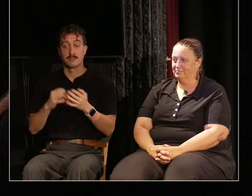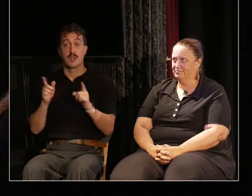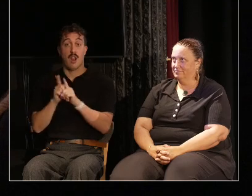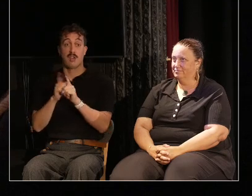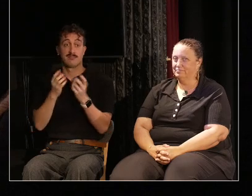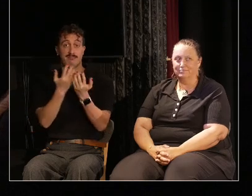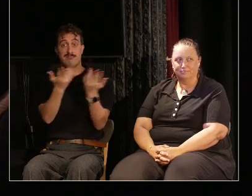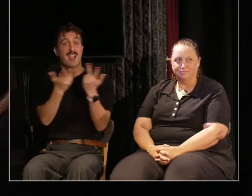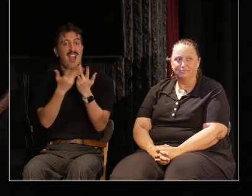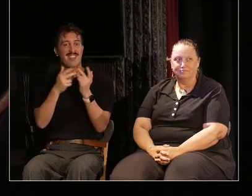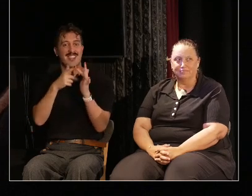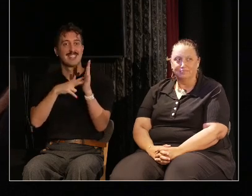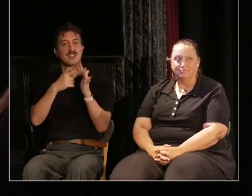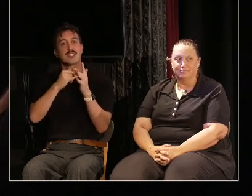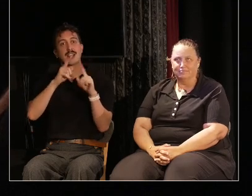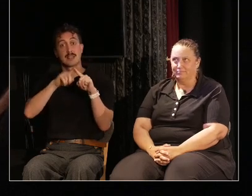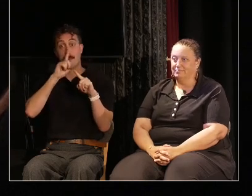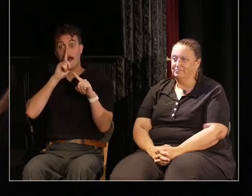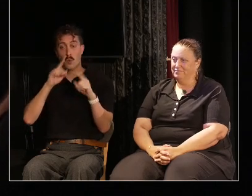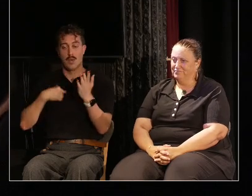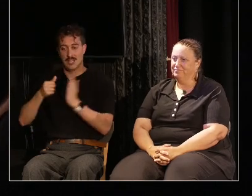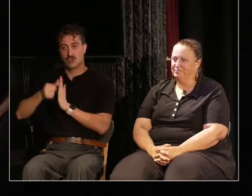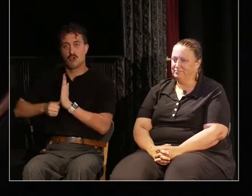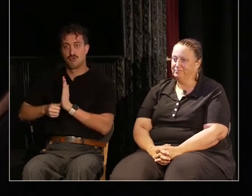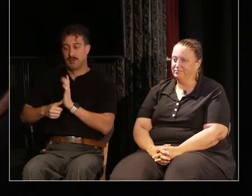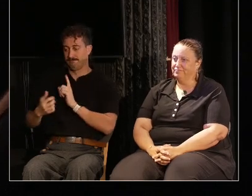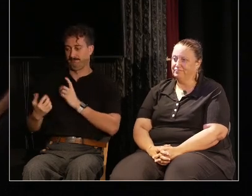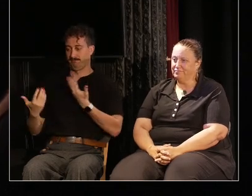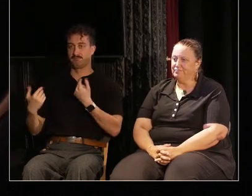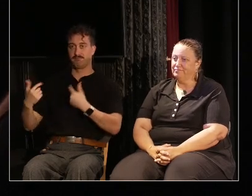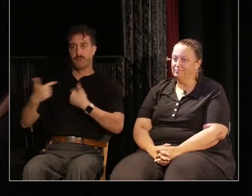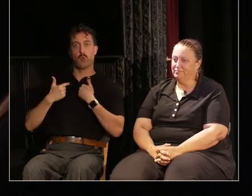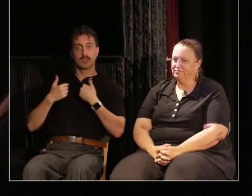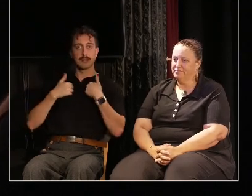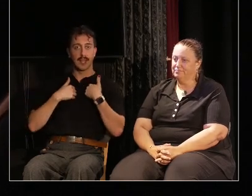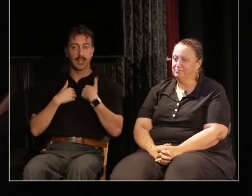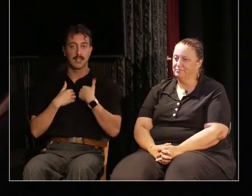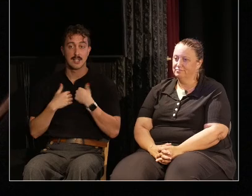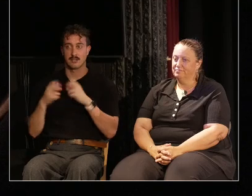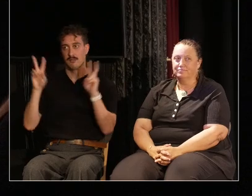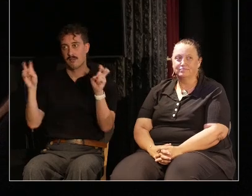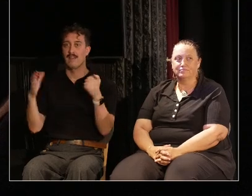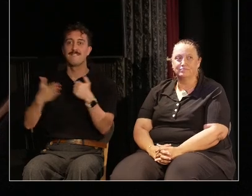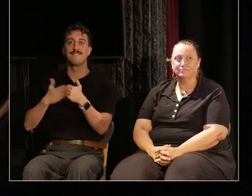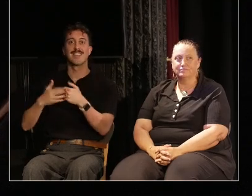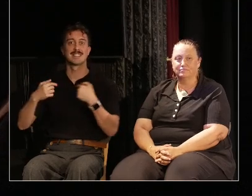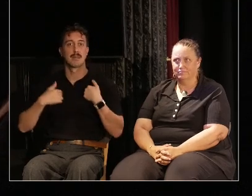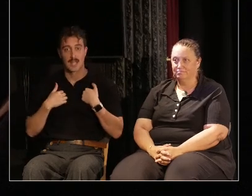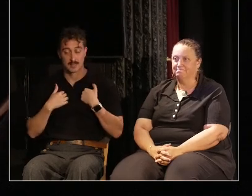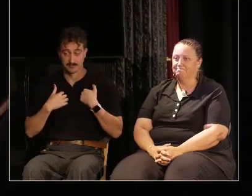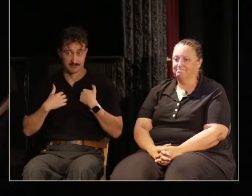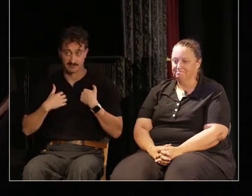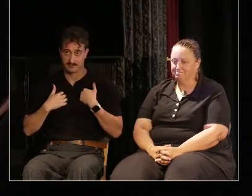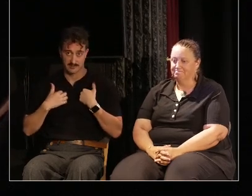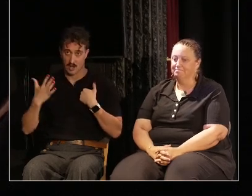me without my informed consent to fix me. I did not need fixing.